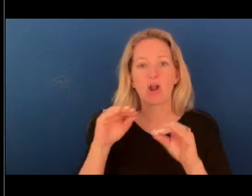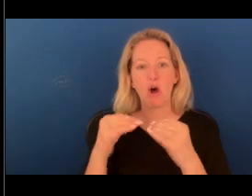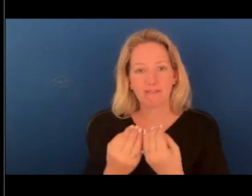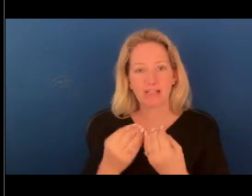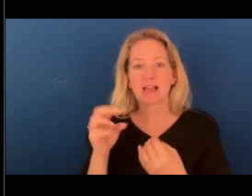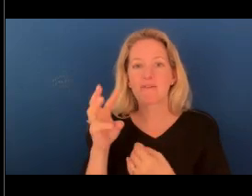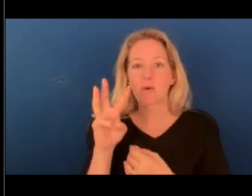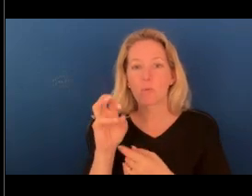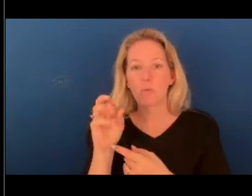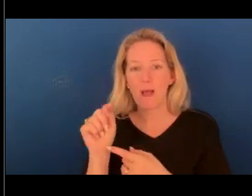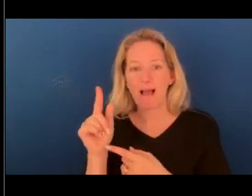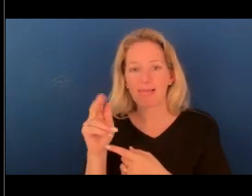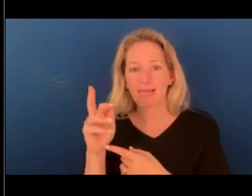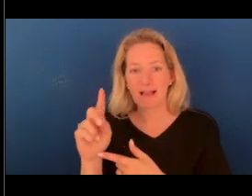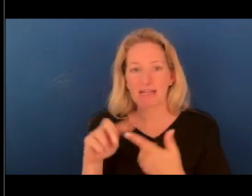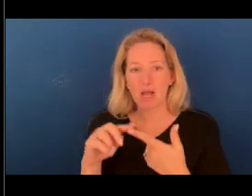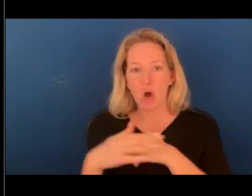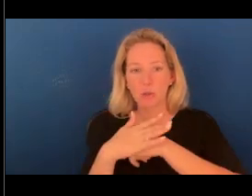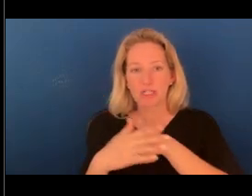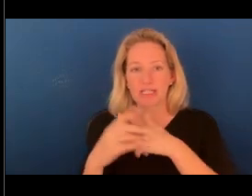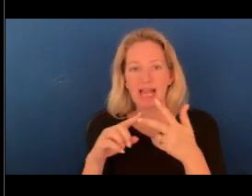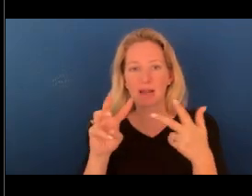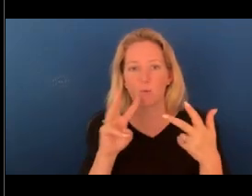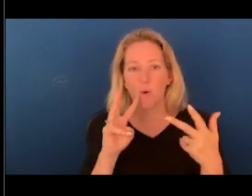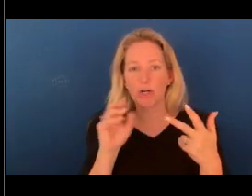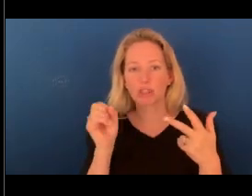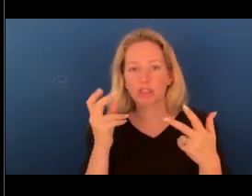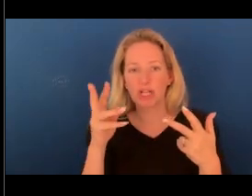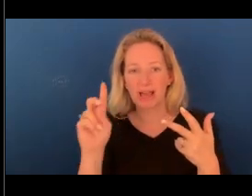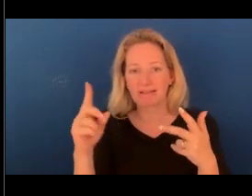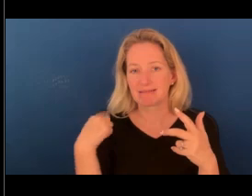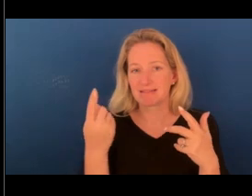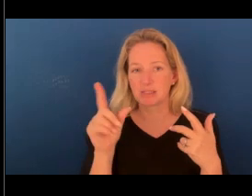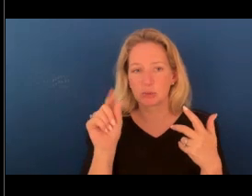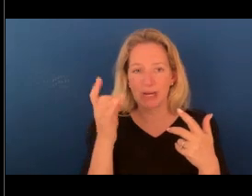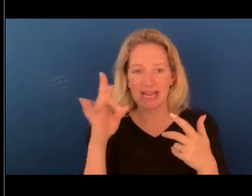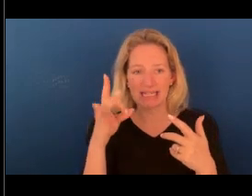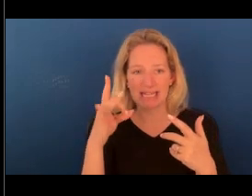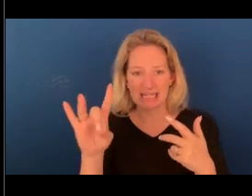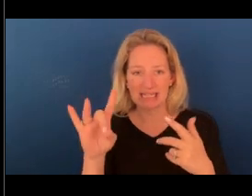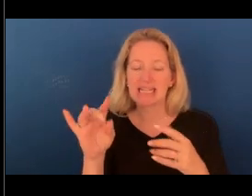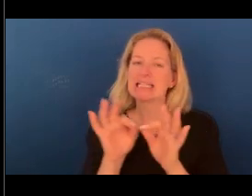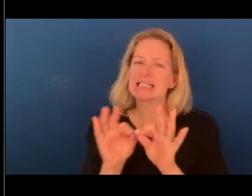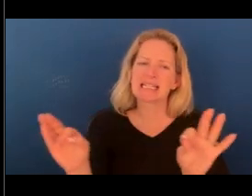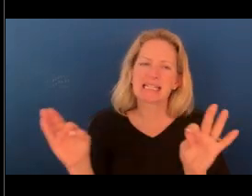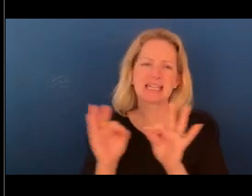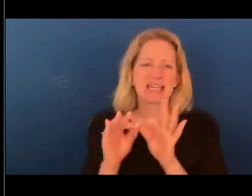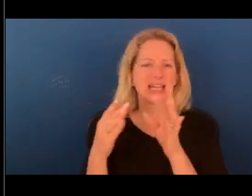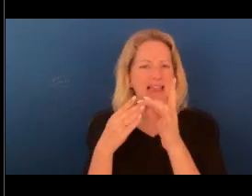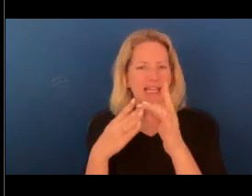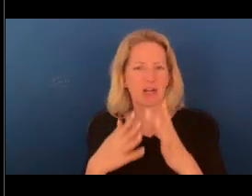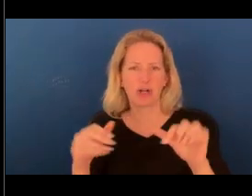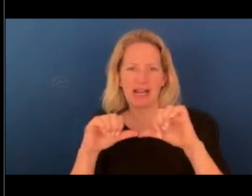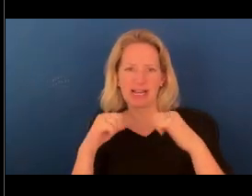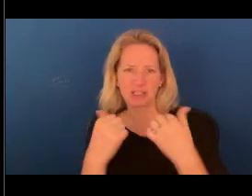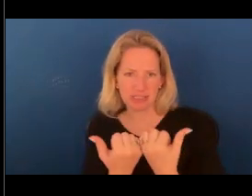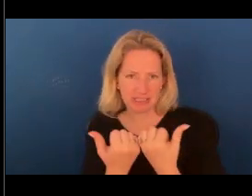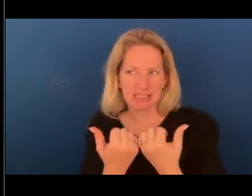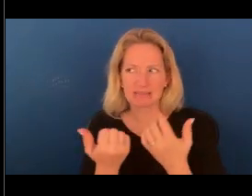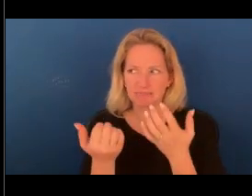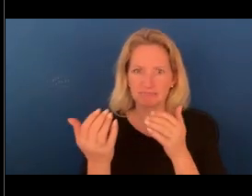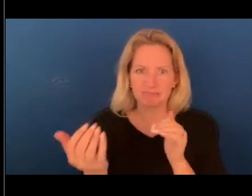Oceans, and Watersheds since 2018. In that role, he has been a key leader in the agency's efforts to address the problem of trash loadings